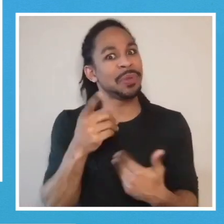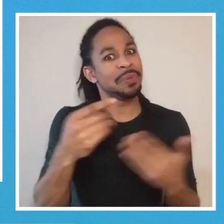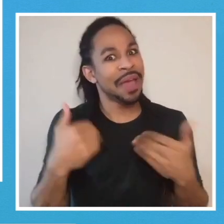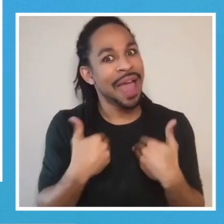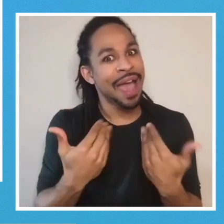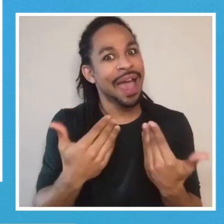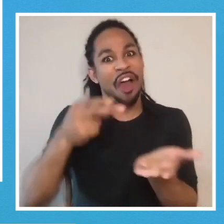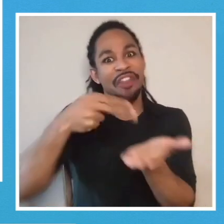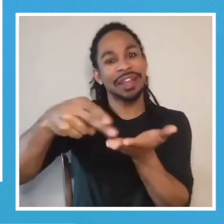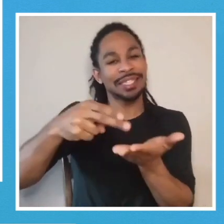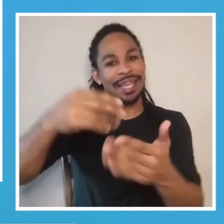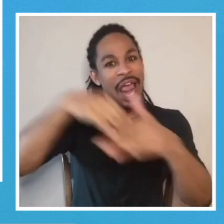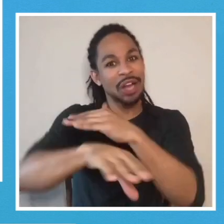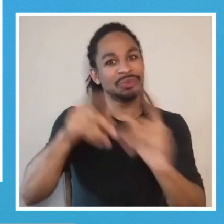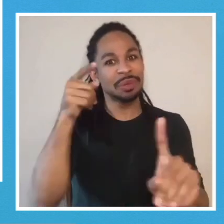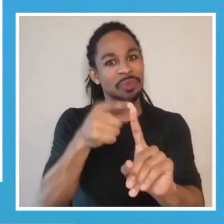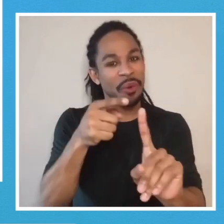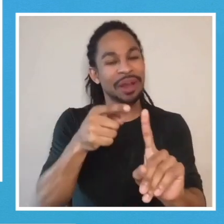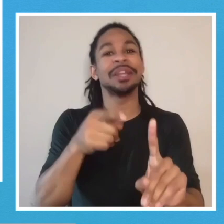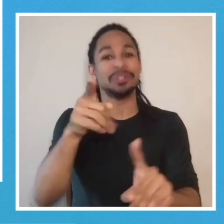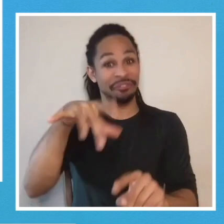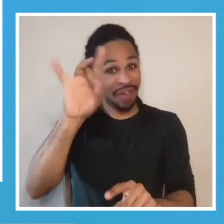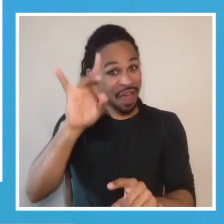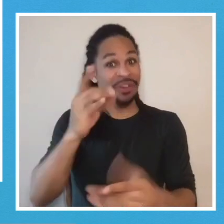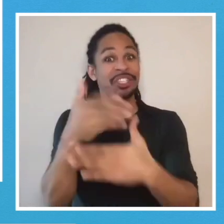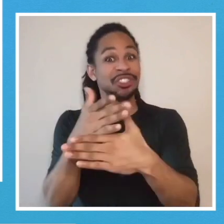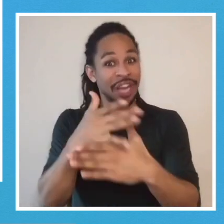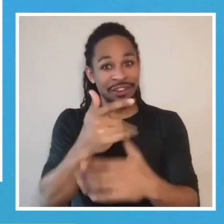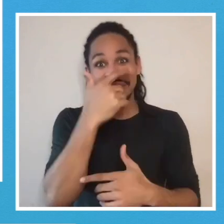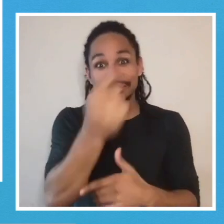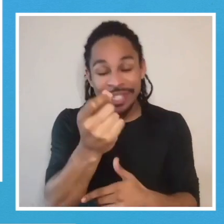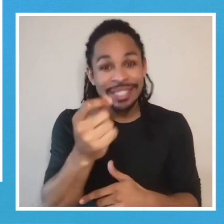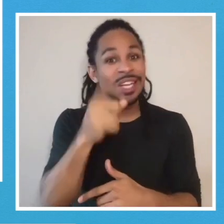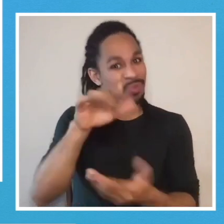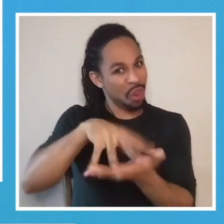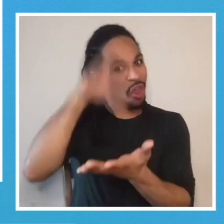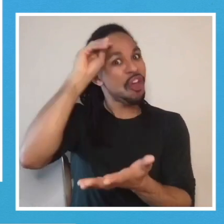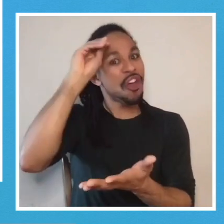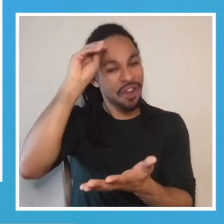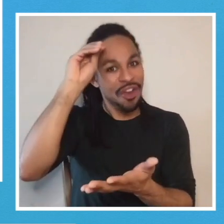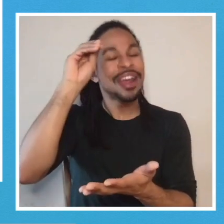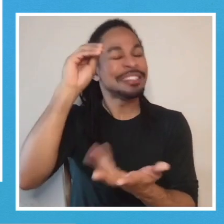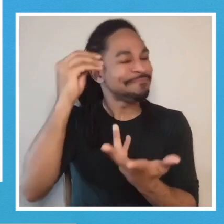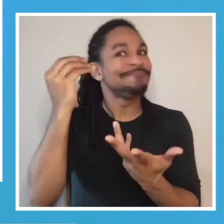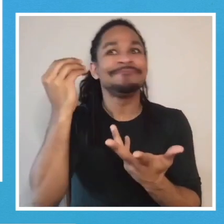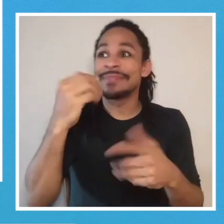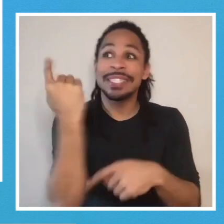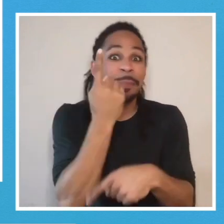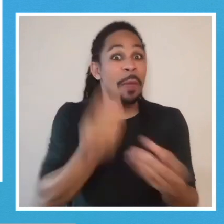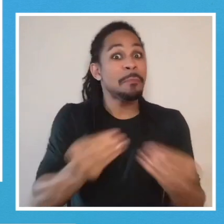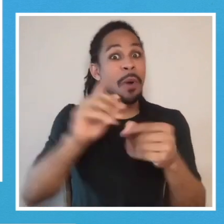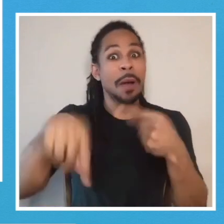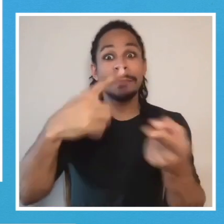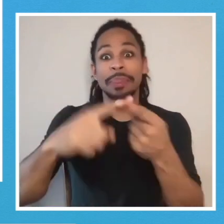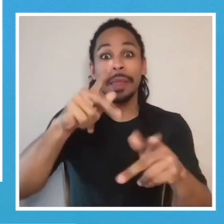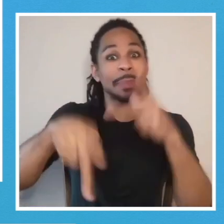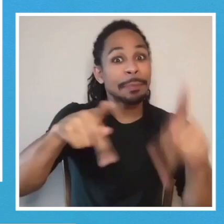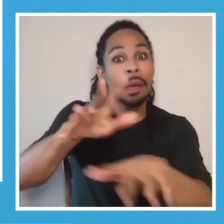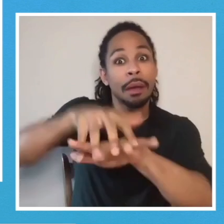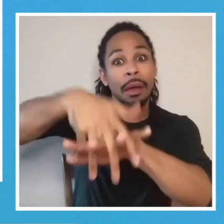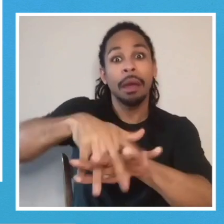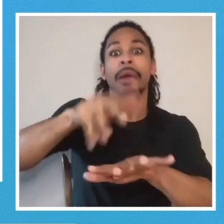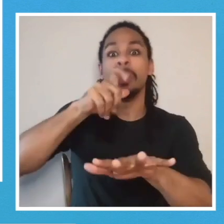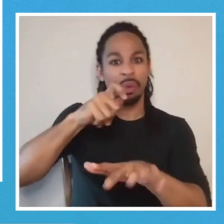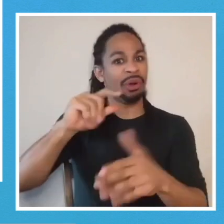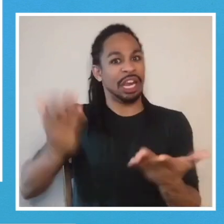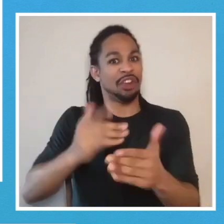authentic entry point and something where you found shared interest, and learned some more about the folks who were here first in so many different